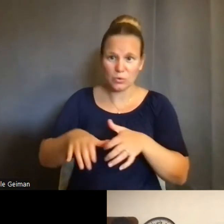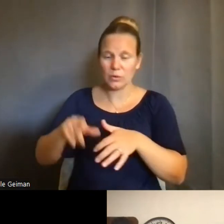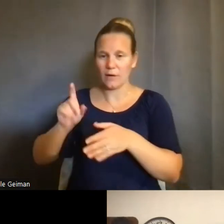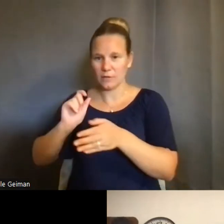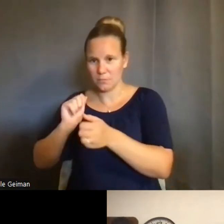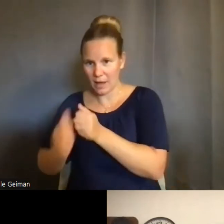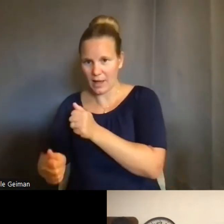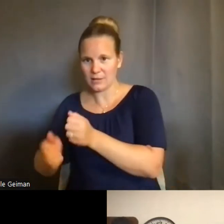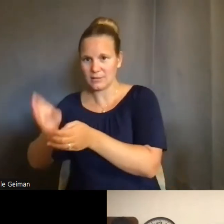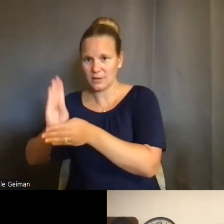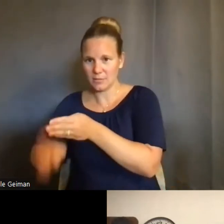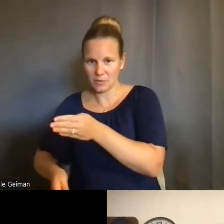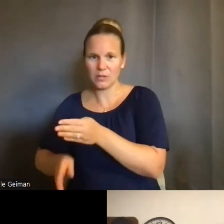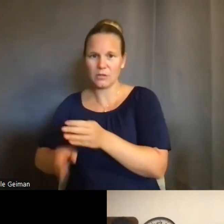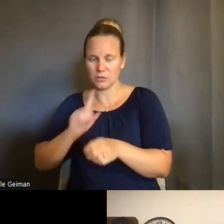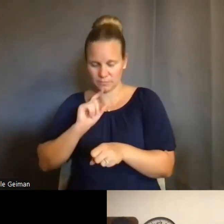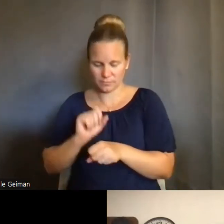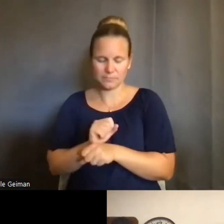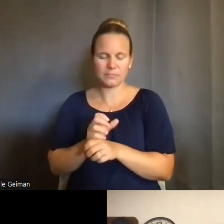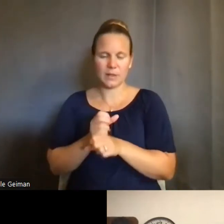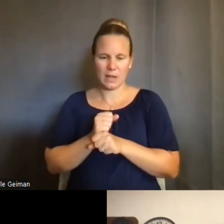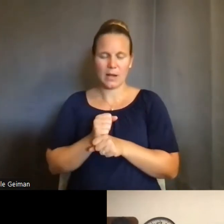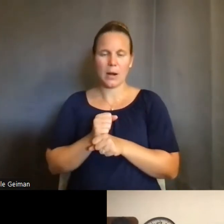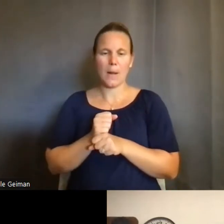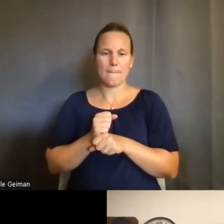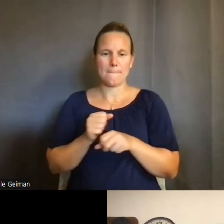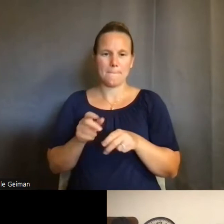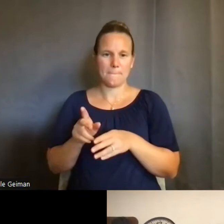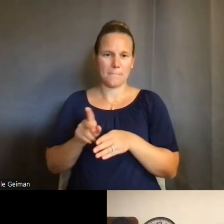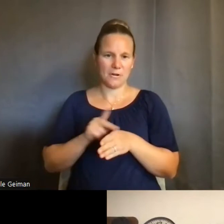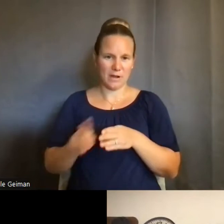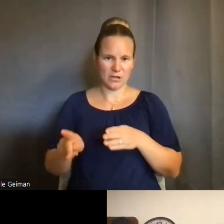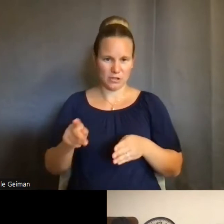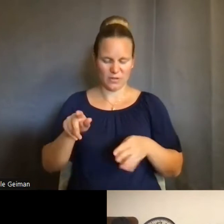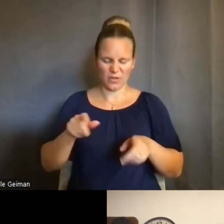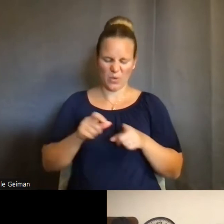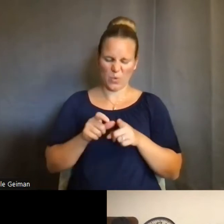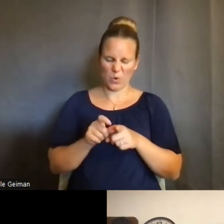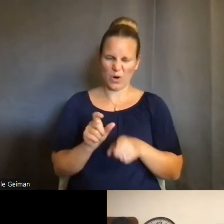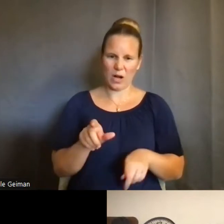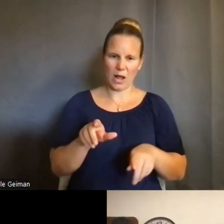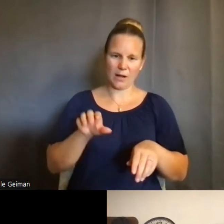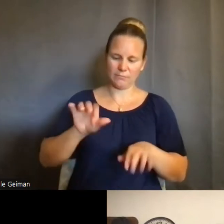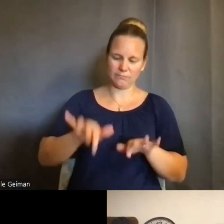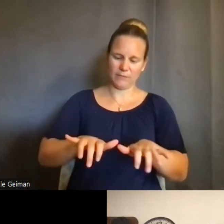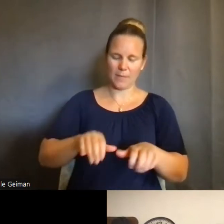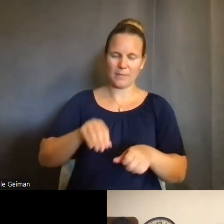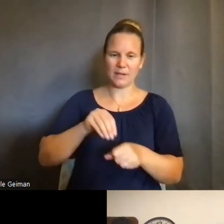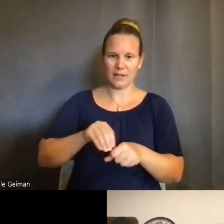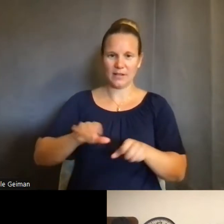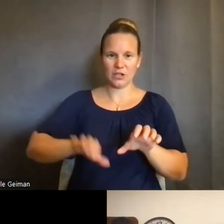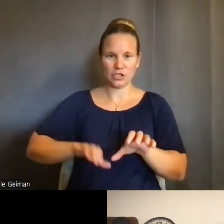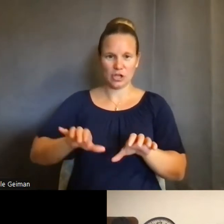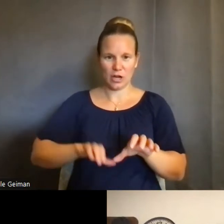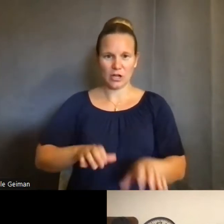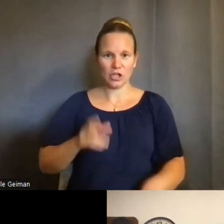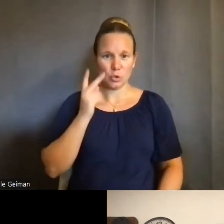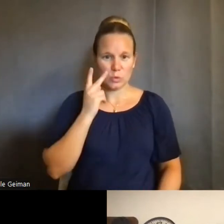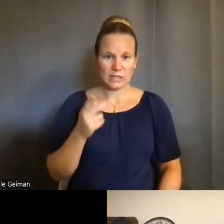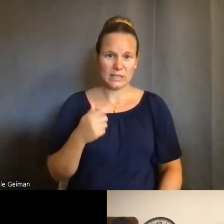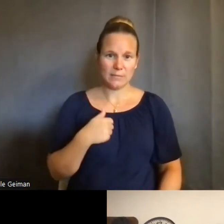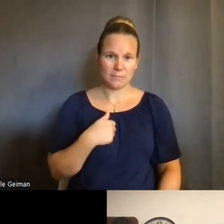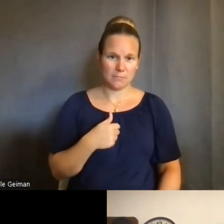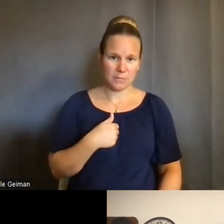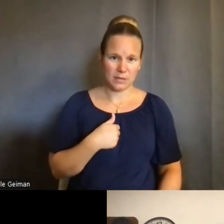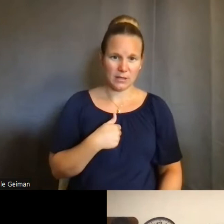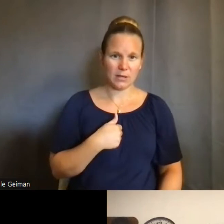into a profession. And that's a word I put in the chat. And I just want to reiterate, you see me hanging around these keywords,